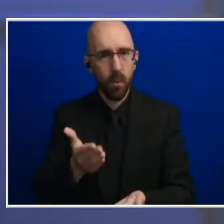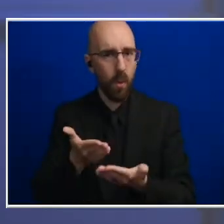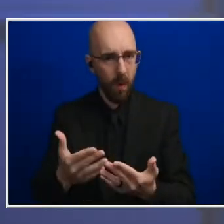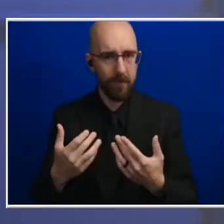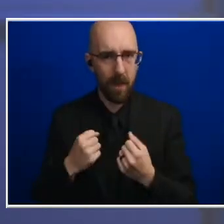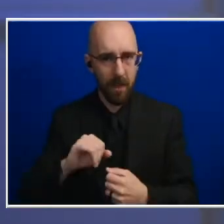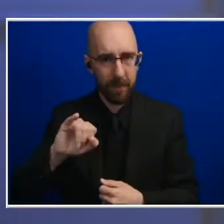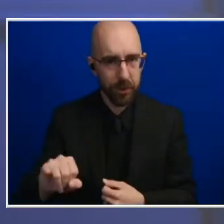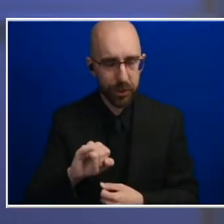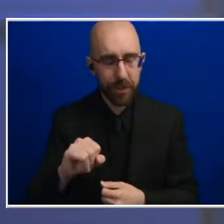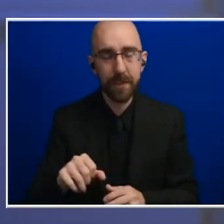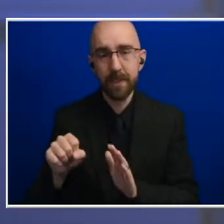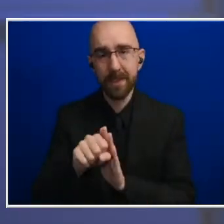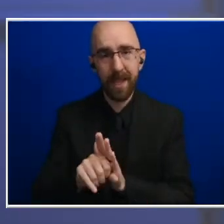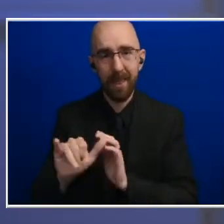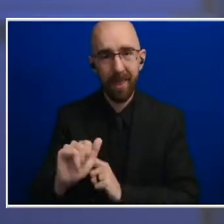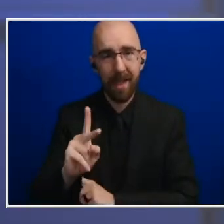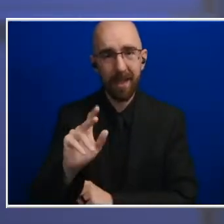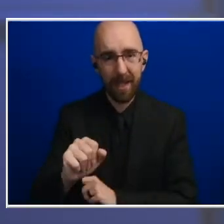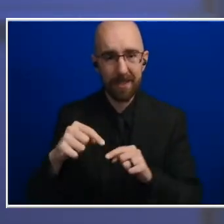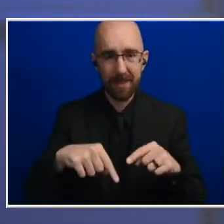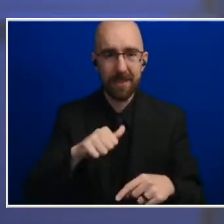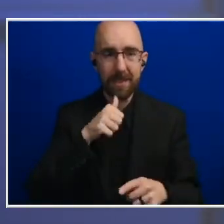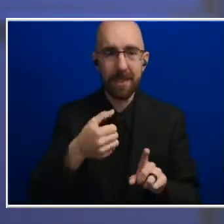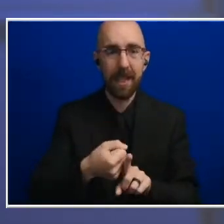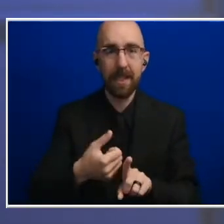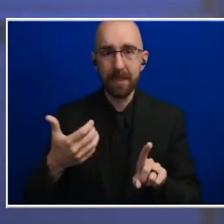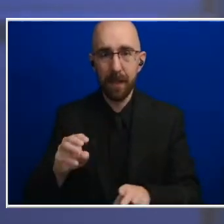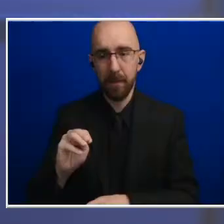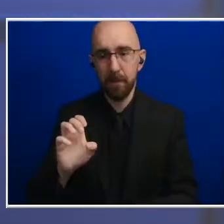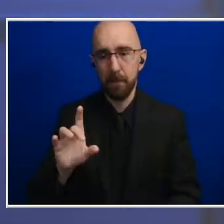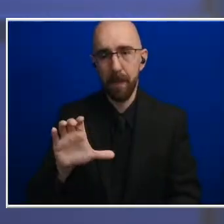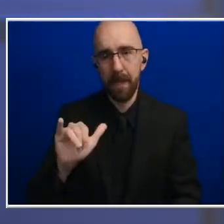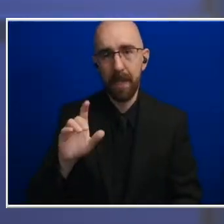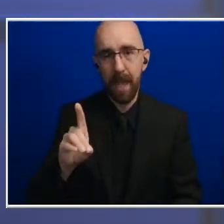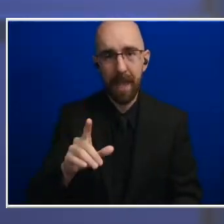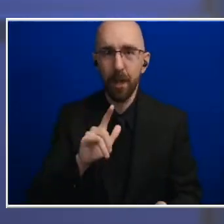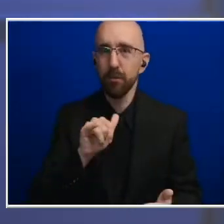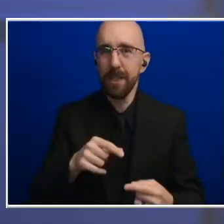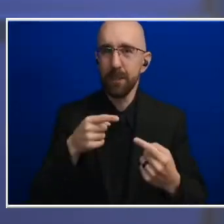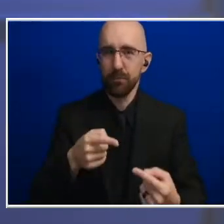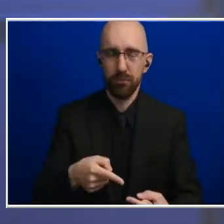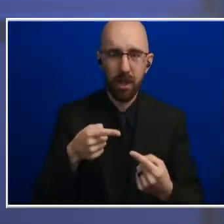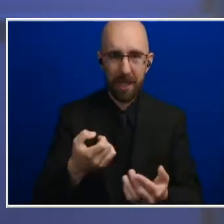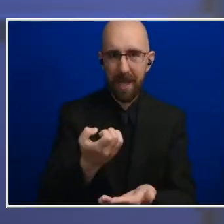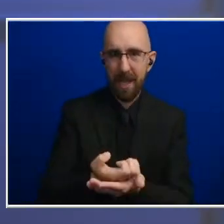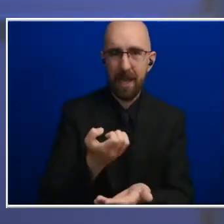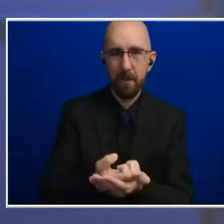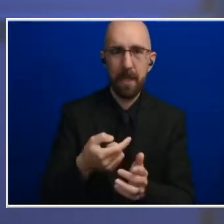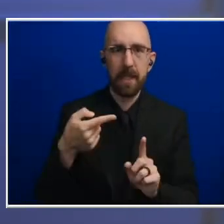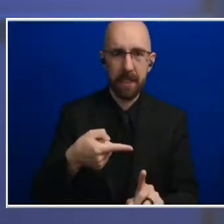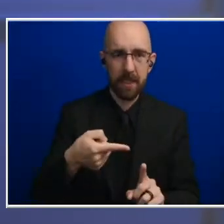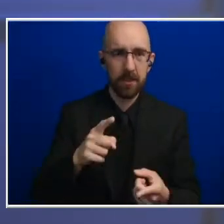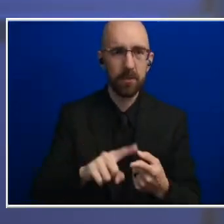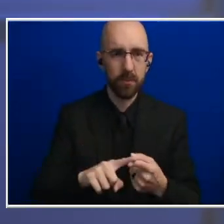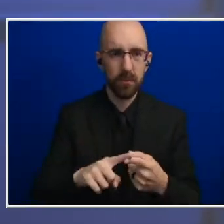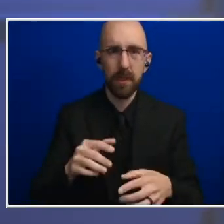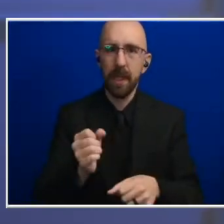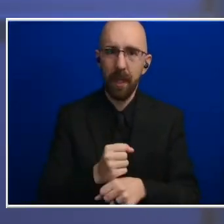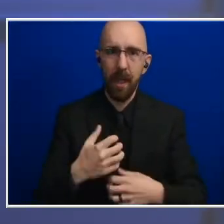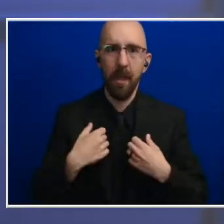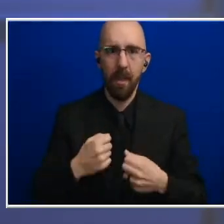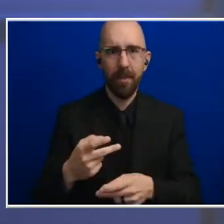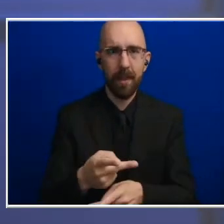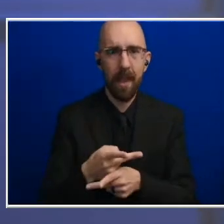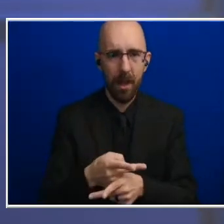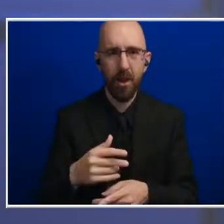like Kansas that didn't expand Medicaid, you're really struggling economically to get your health care, and that's for